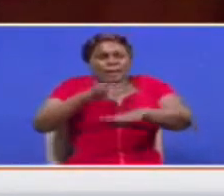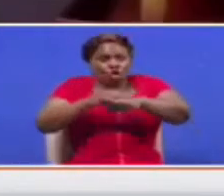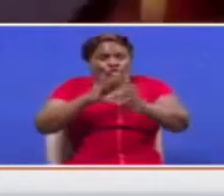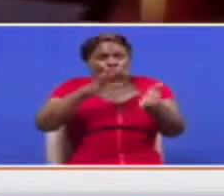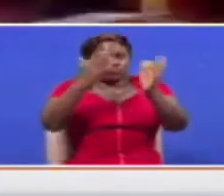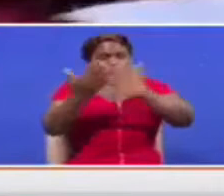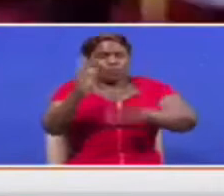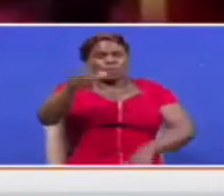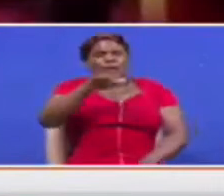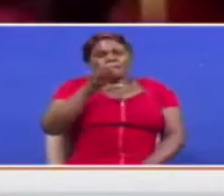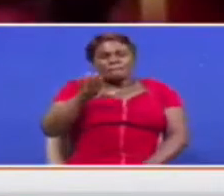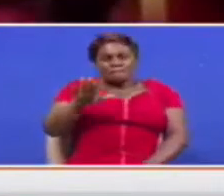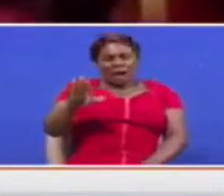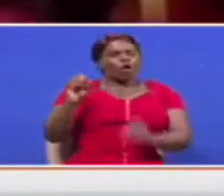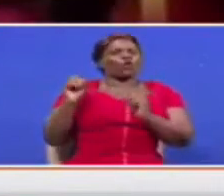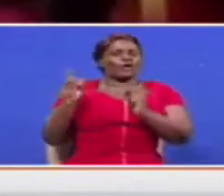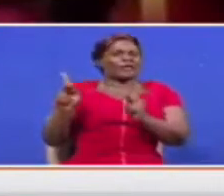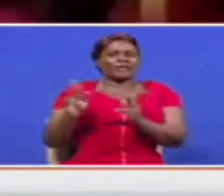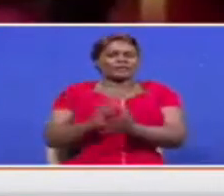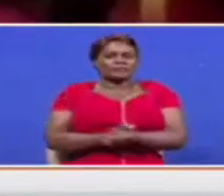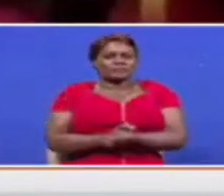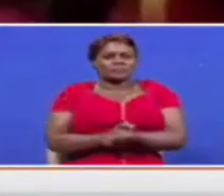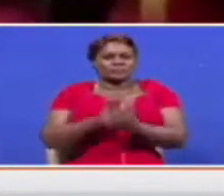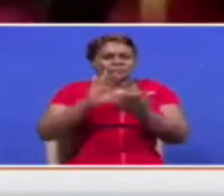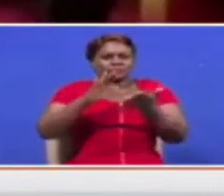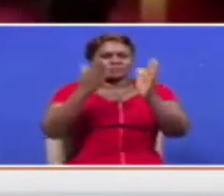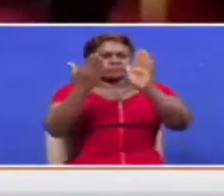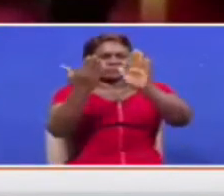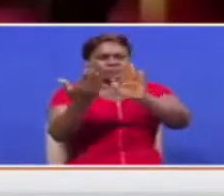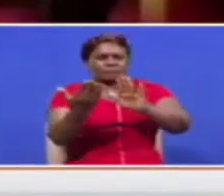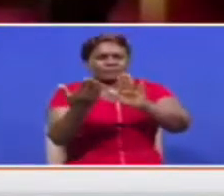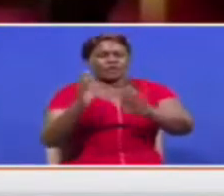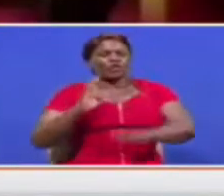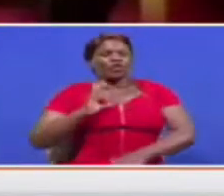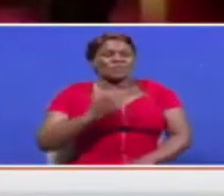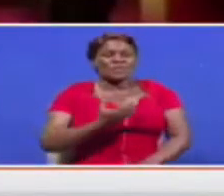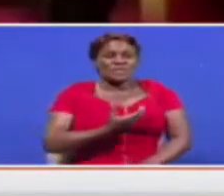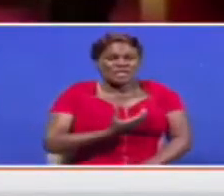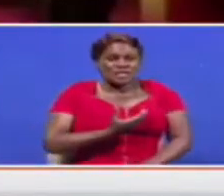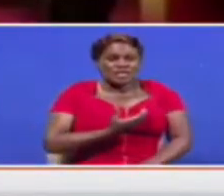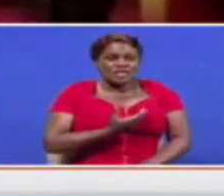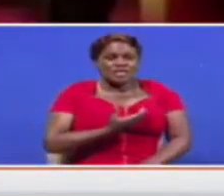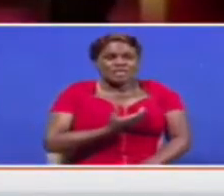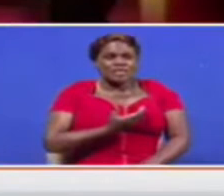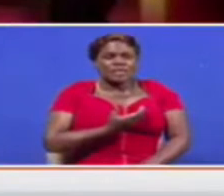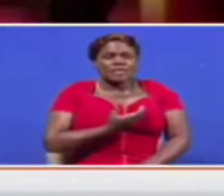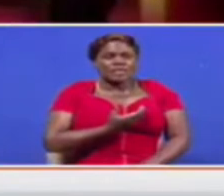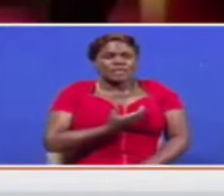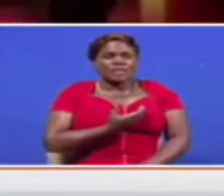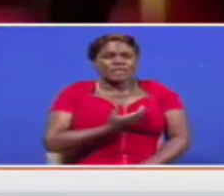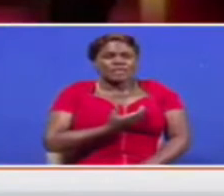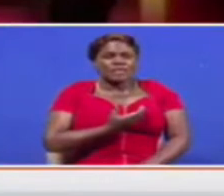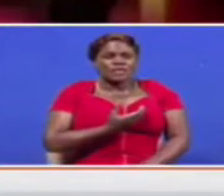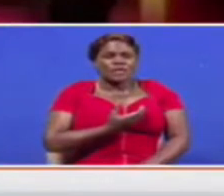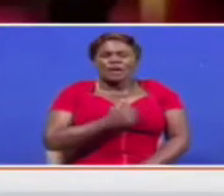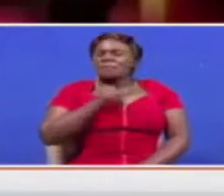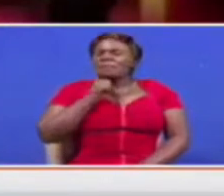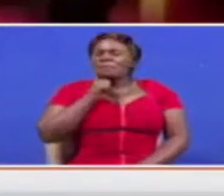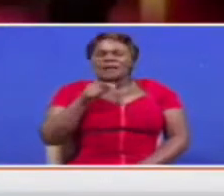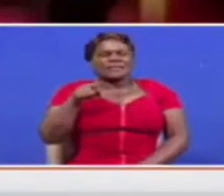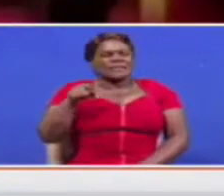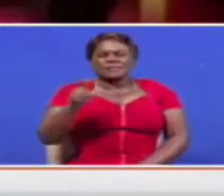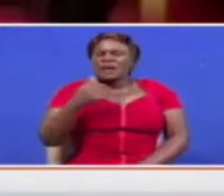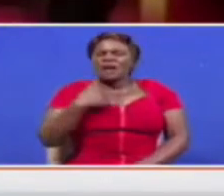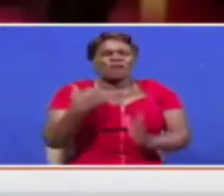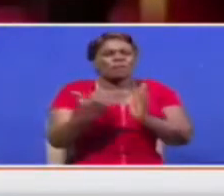athletes. But he is okay to appear before the committees, relevant committees, but he